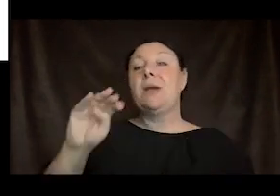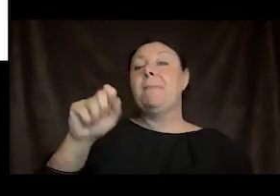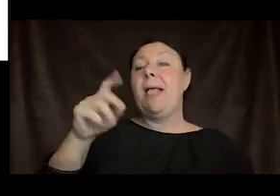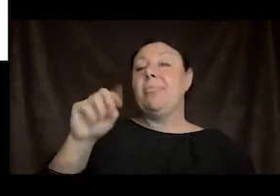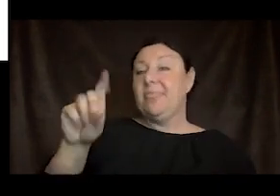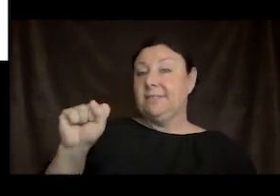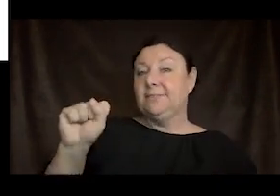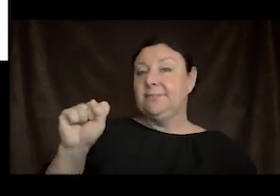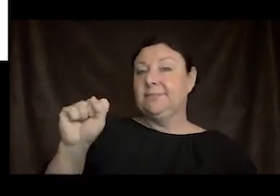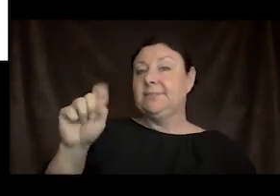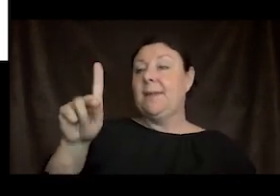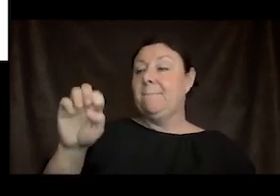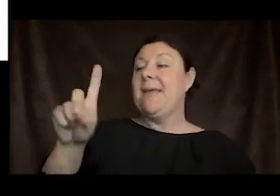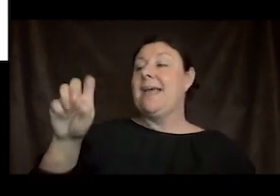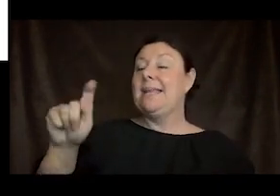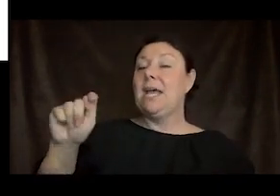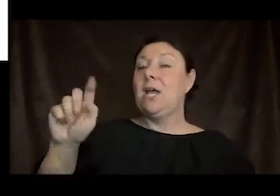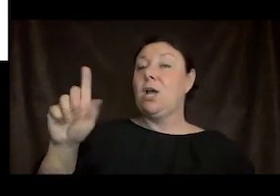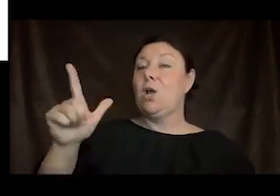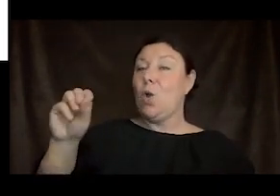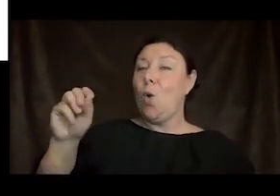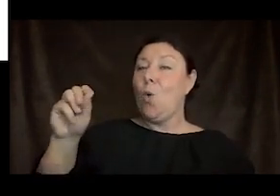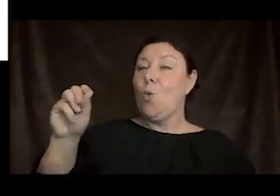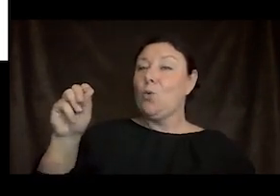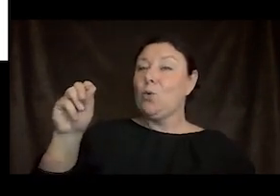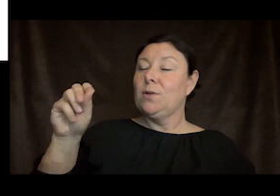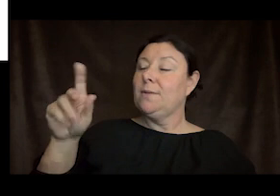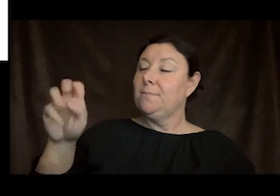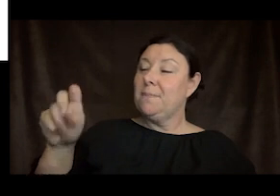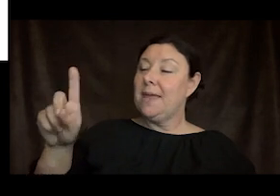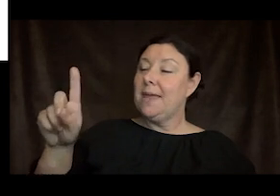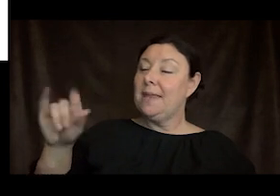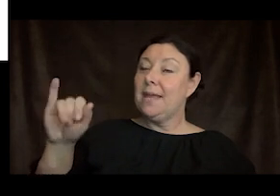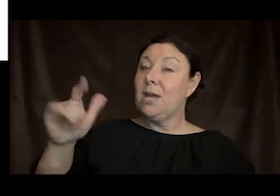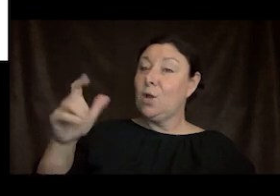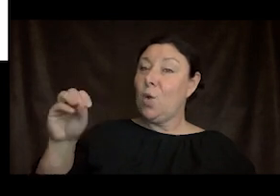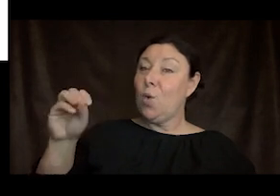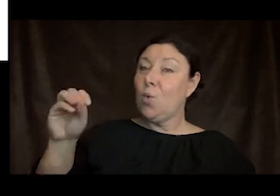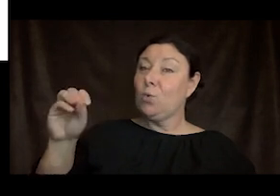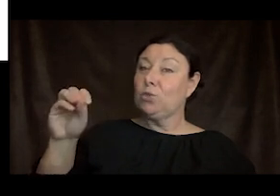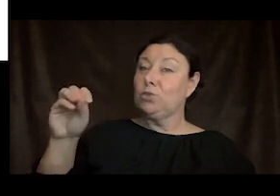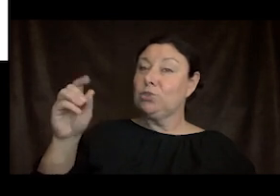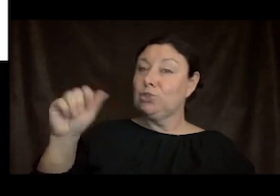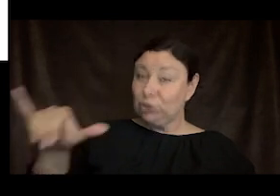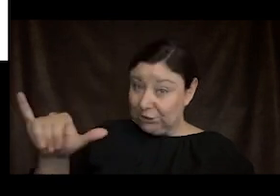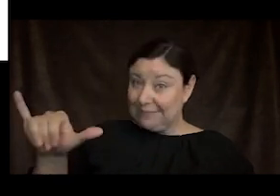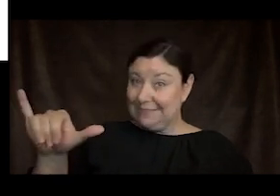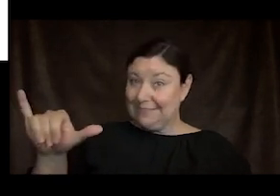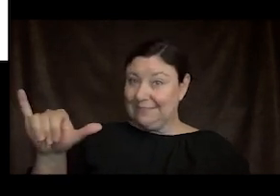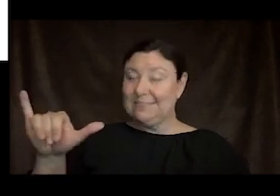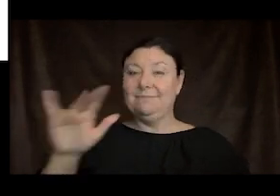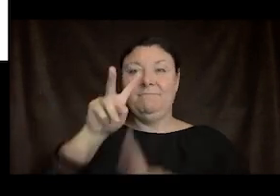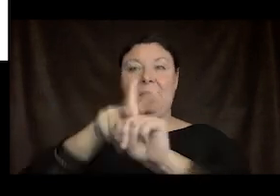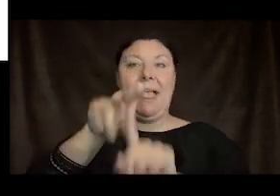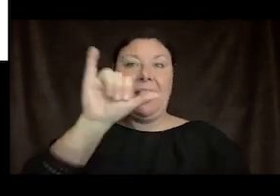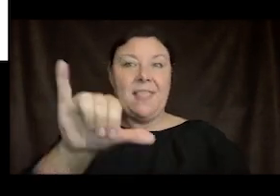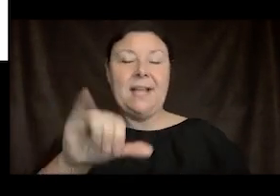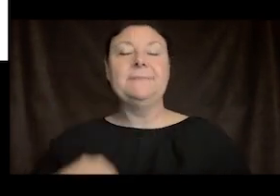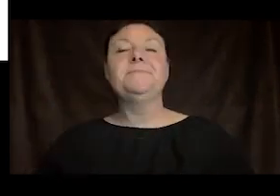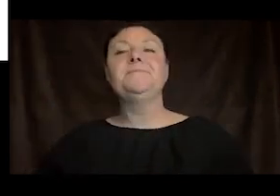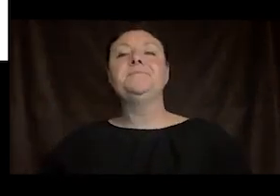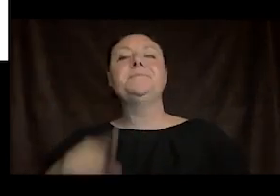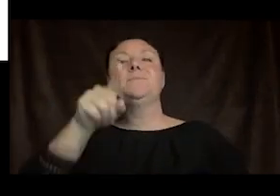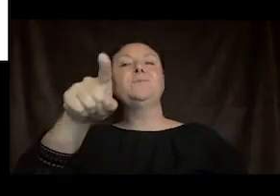later. You know, you can't just stand up one day and say, all right, I am going to use